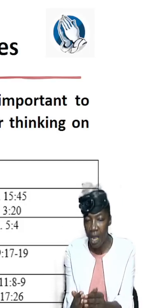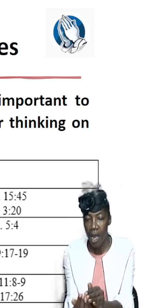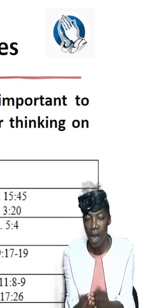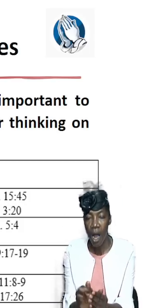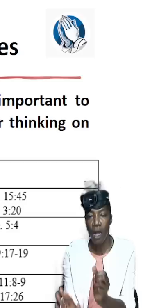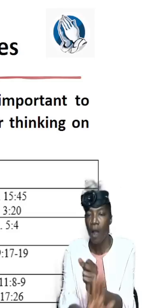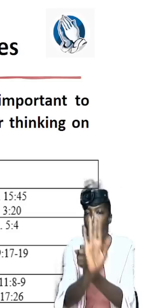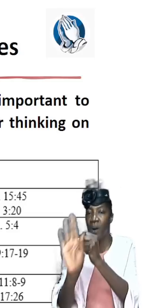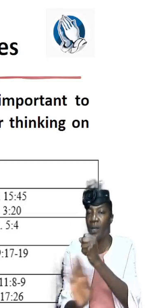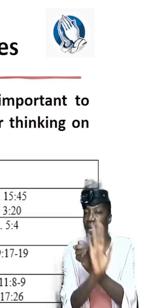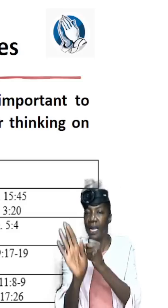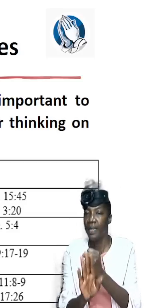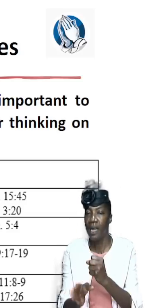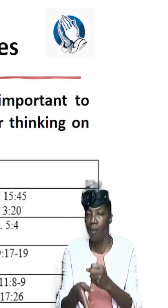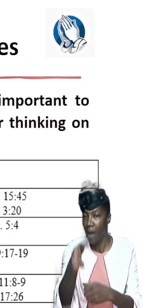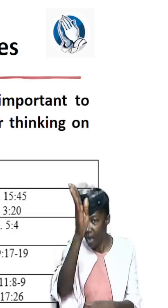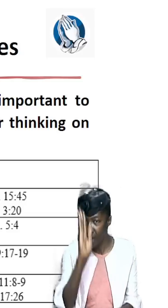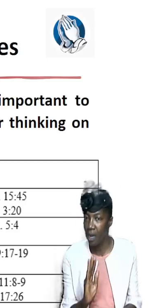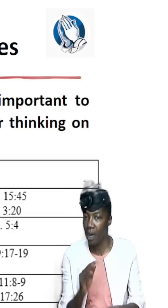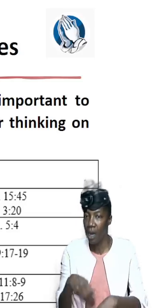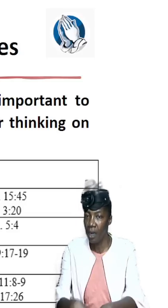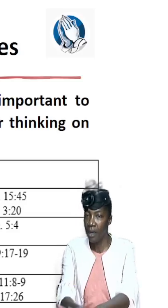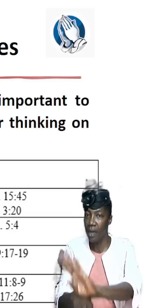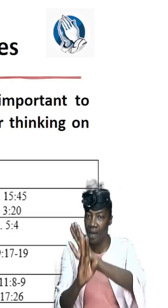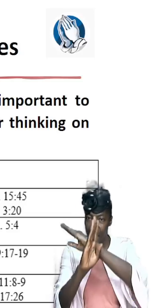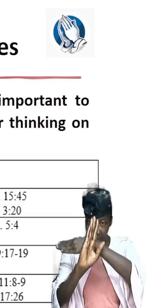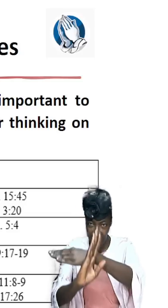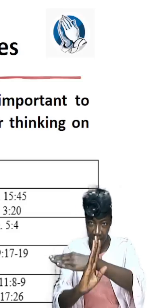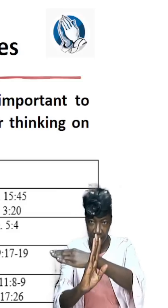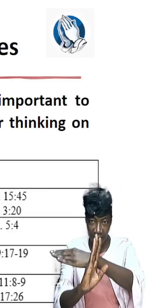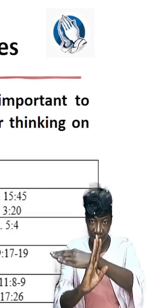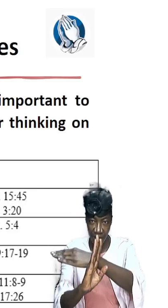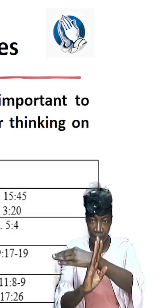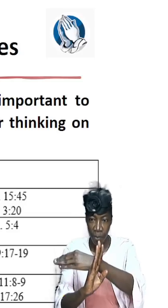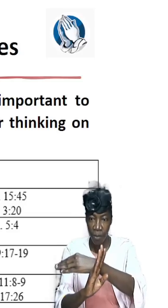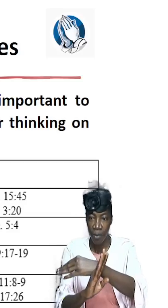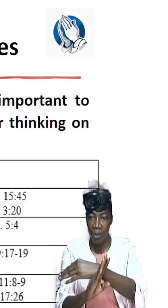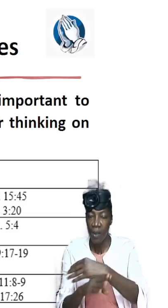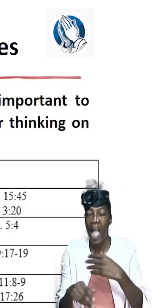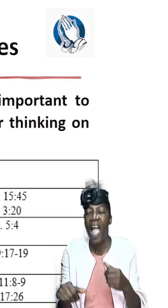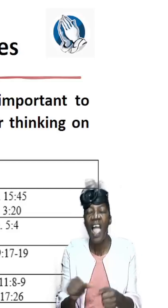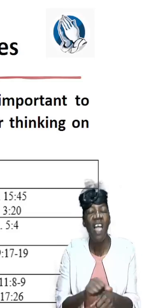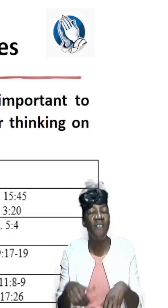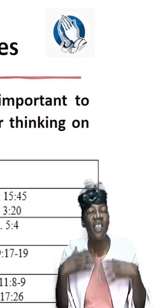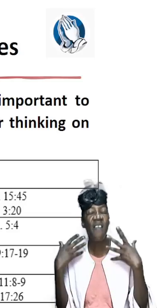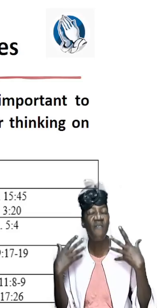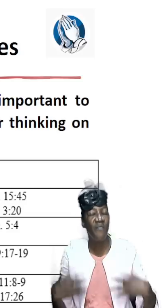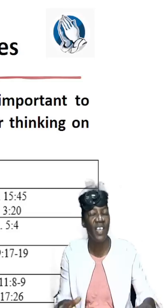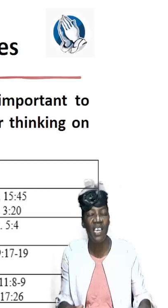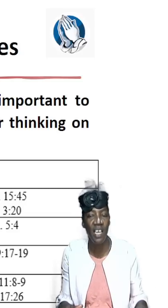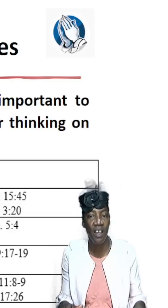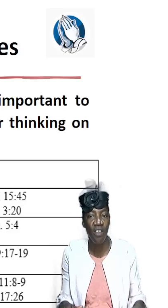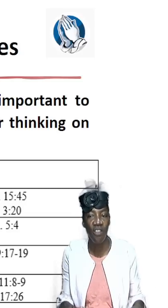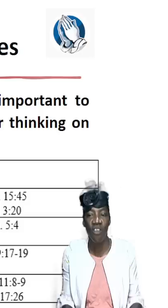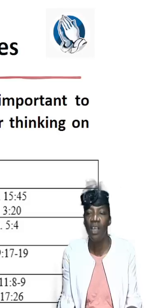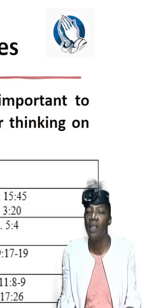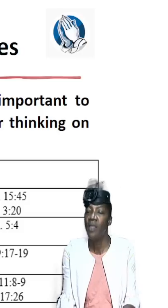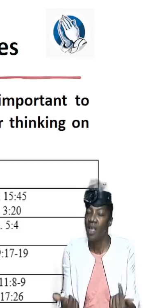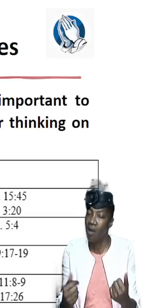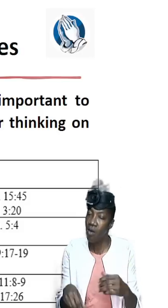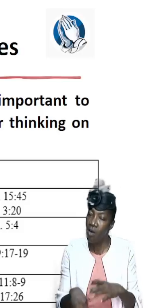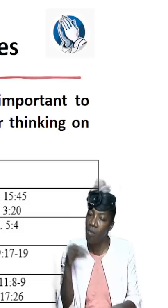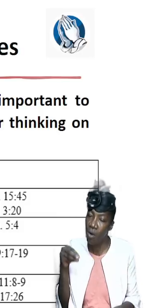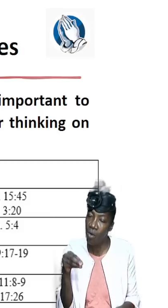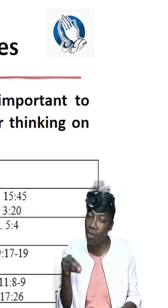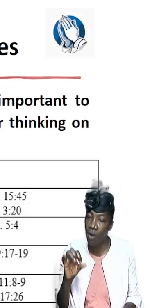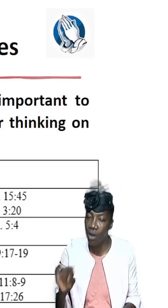hands of Almighty God, when the dust was settled and the coast was clear and they came out,